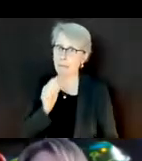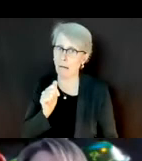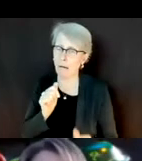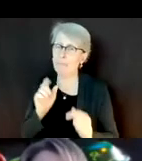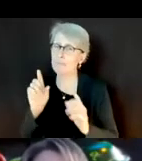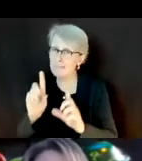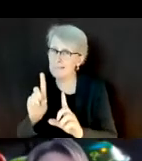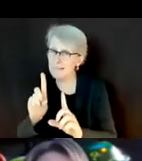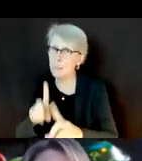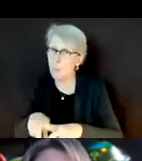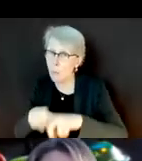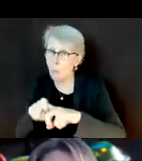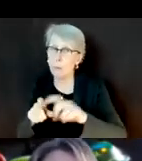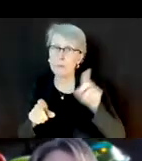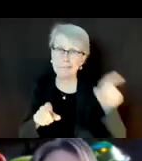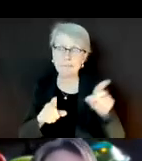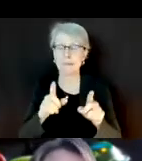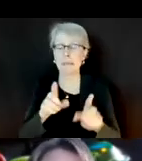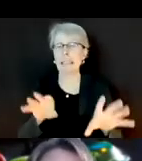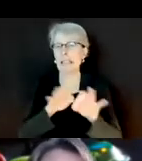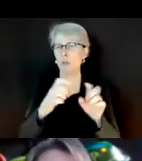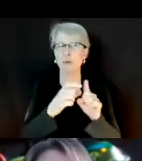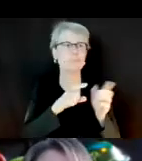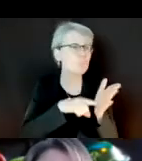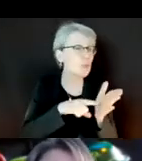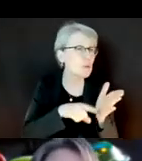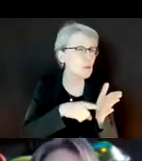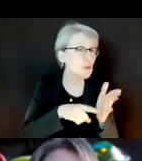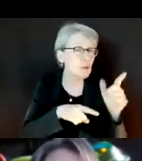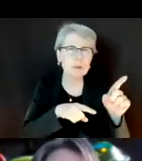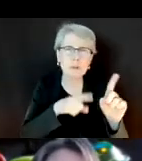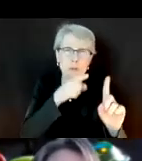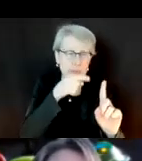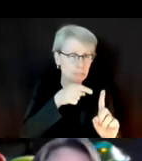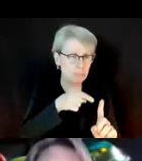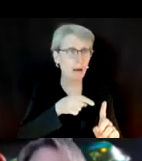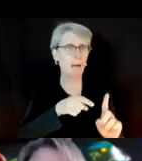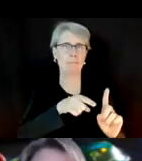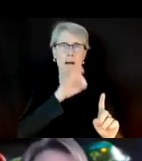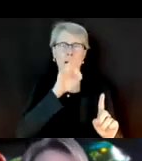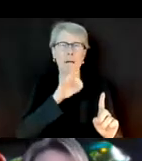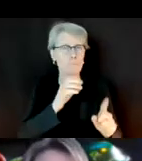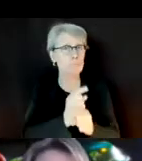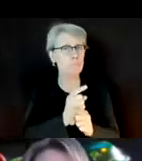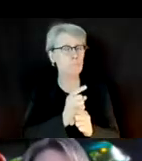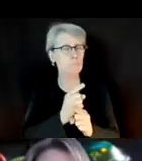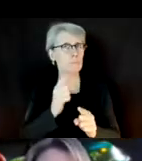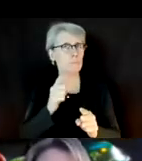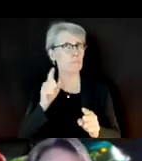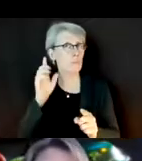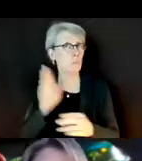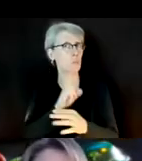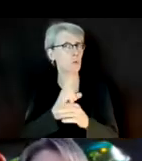worthwhile doing some keyword research just to challenge those assumptions, and maybe that changes the way that